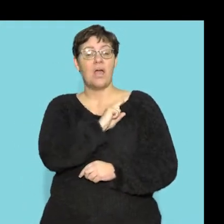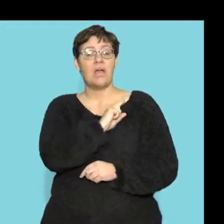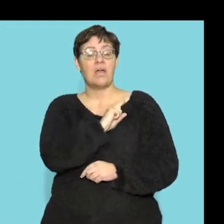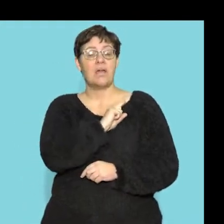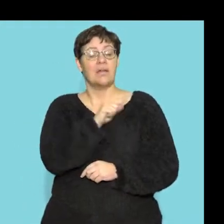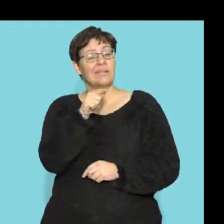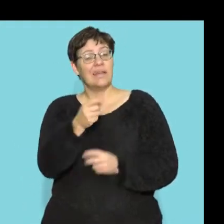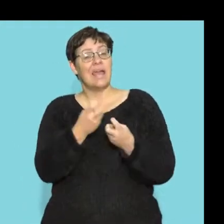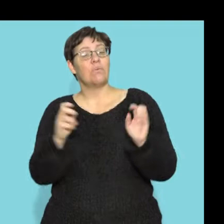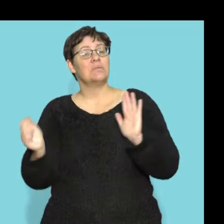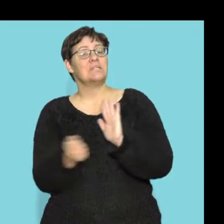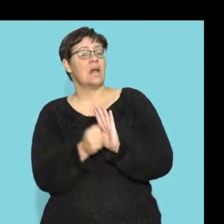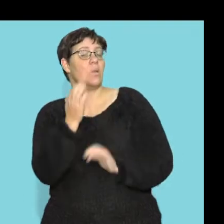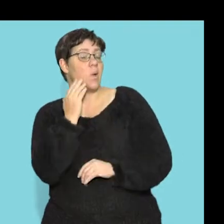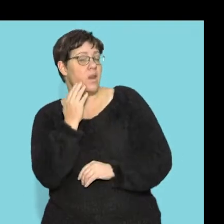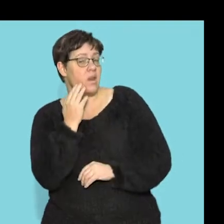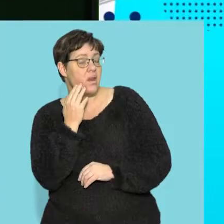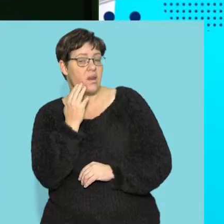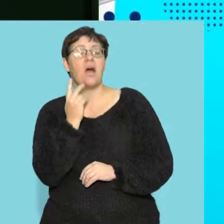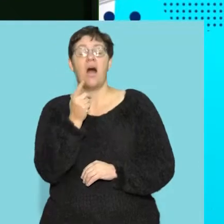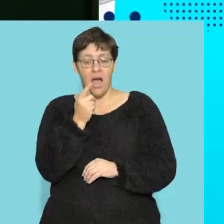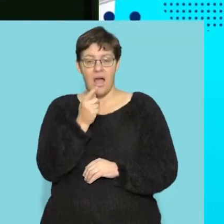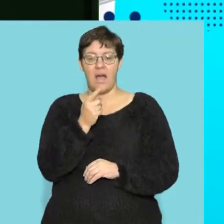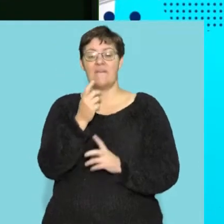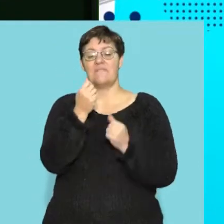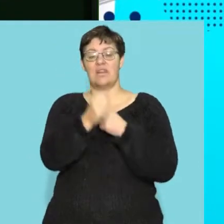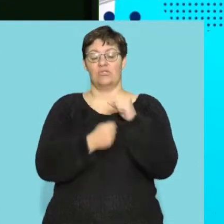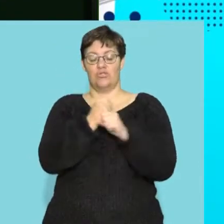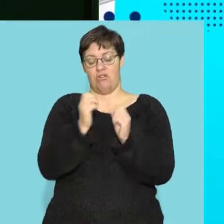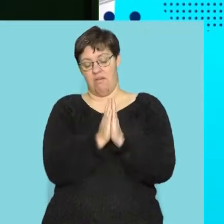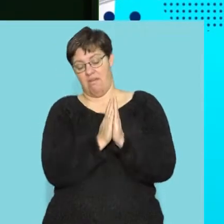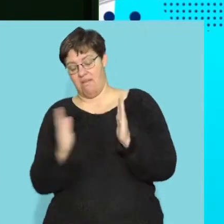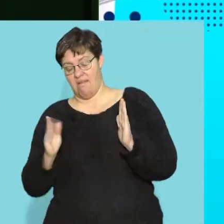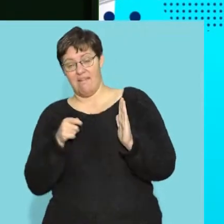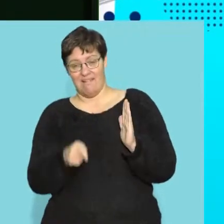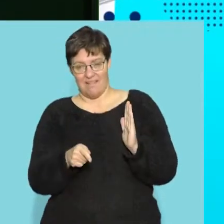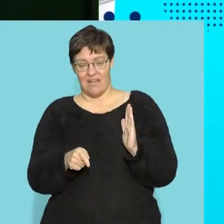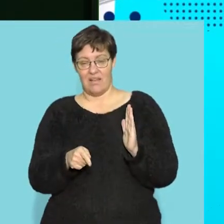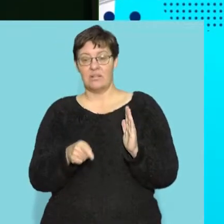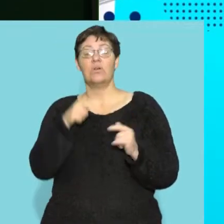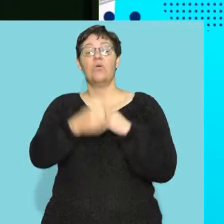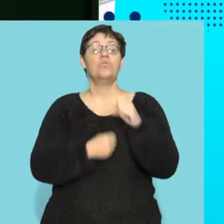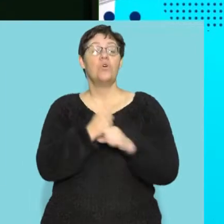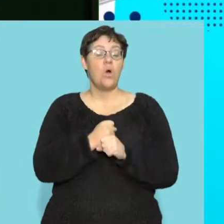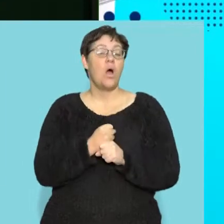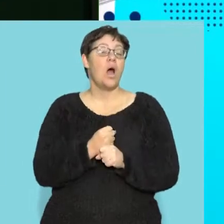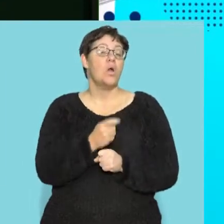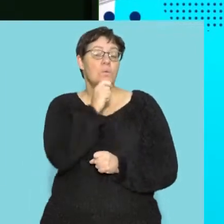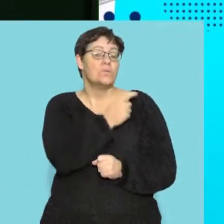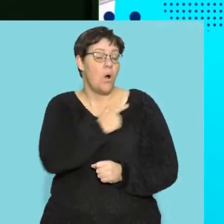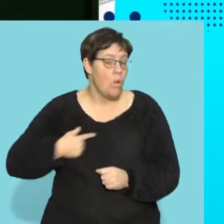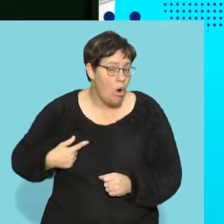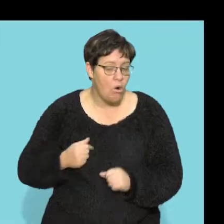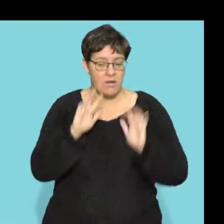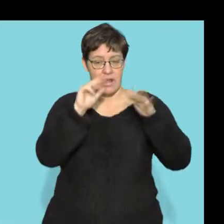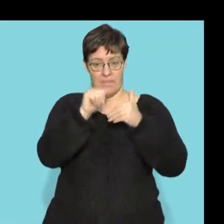this equipment sold? It was sold during the financial year, and therefore for this year it was used for 9 months.